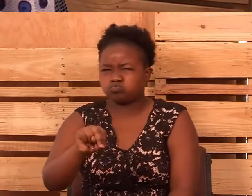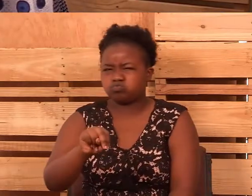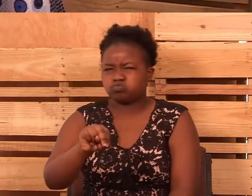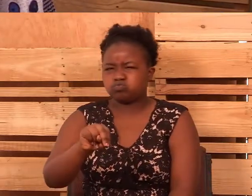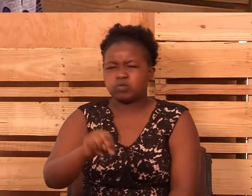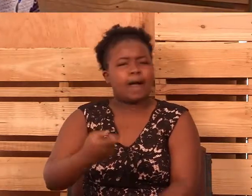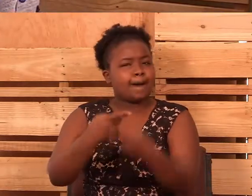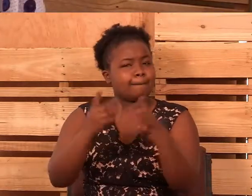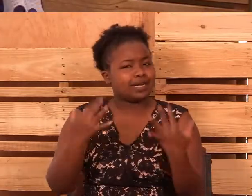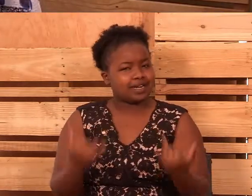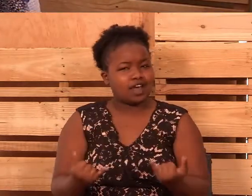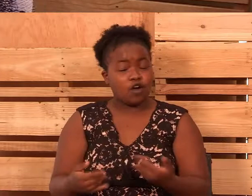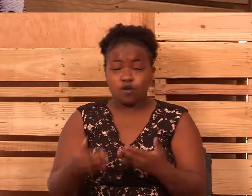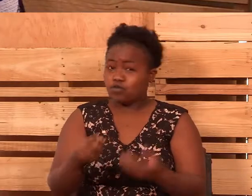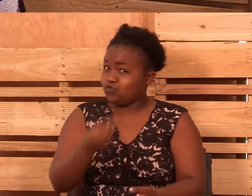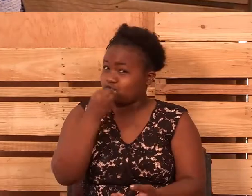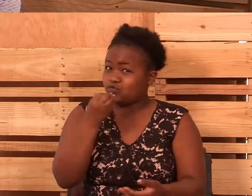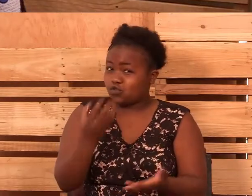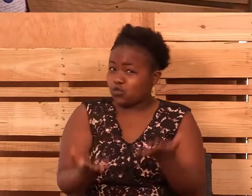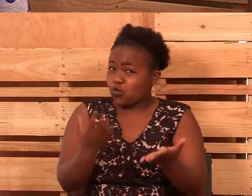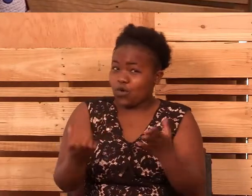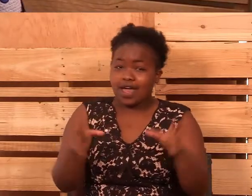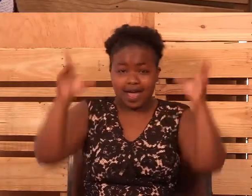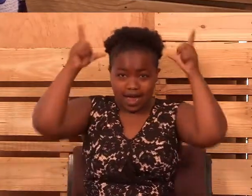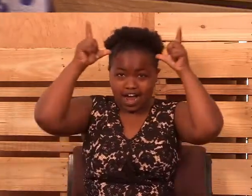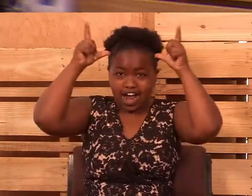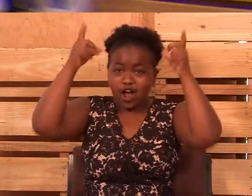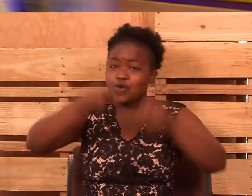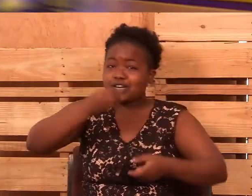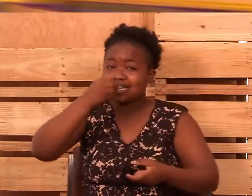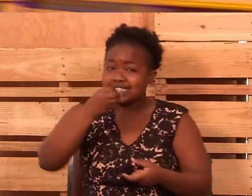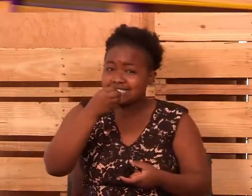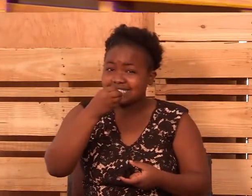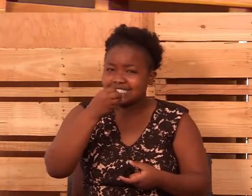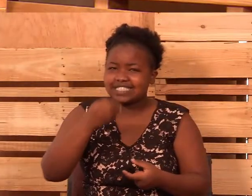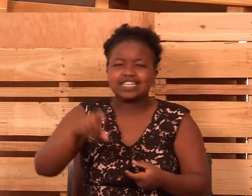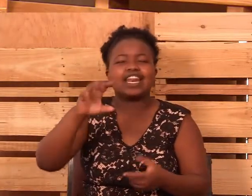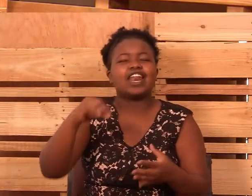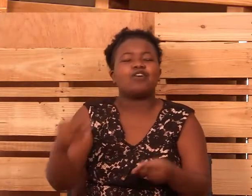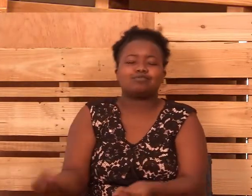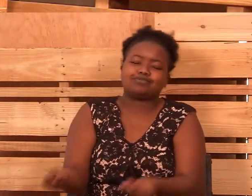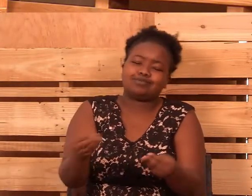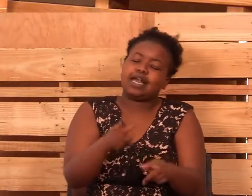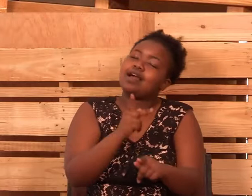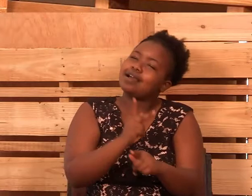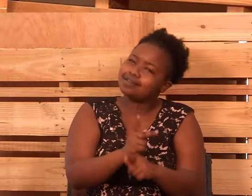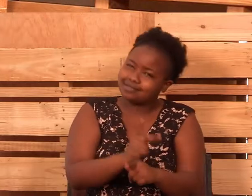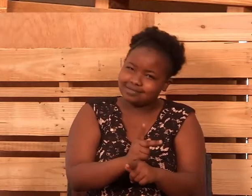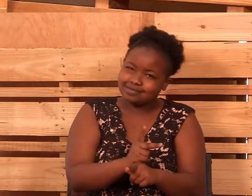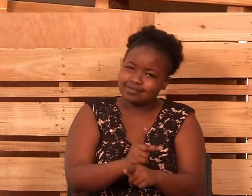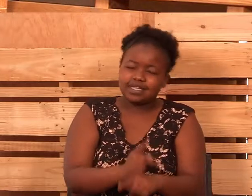where the food for the cow is put. So they found baby Jesus and they were very, very